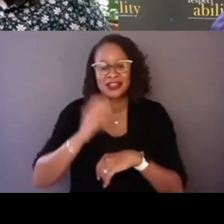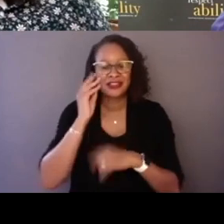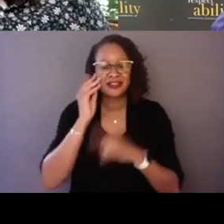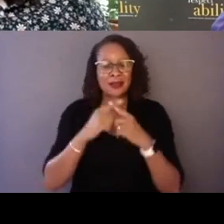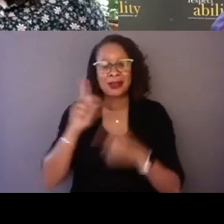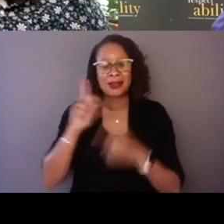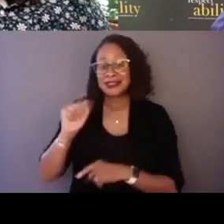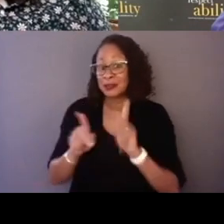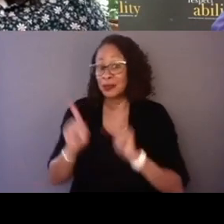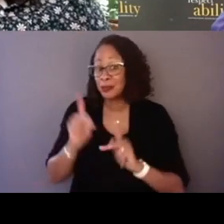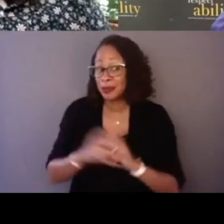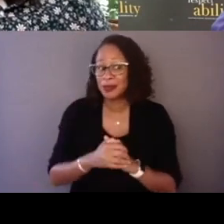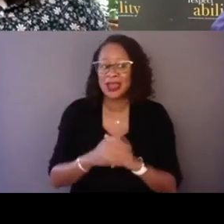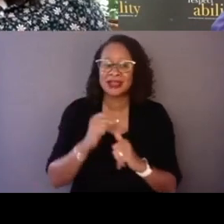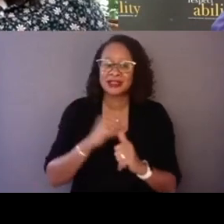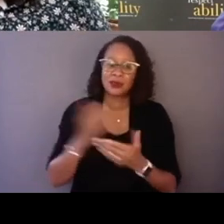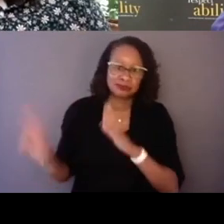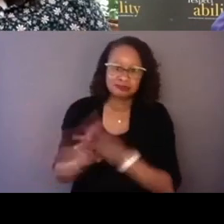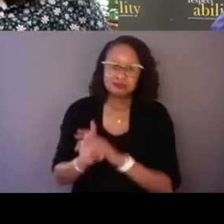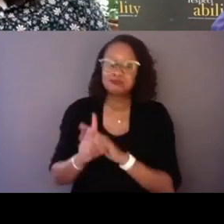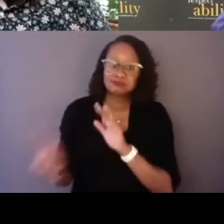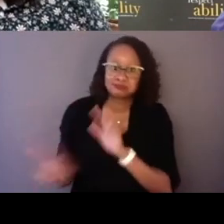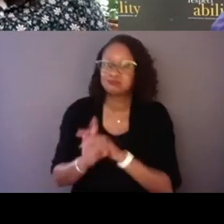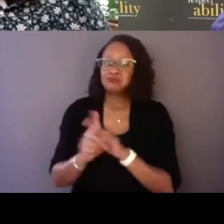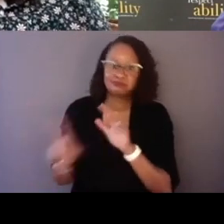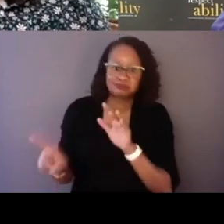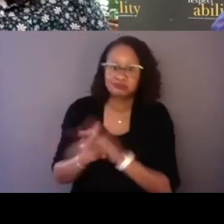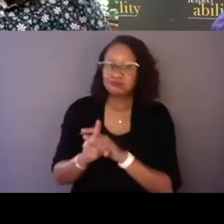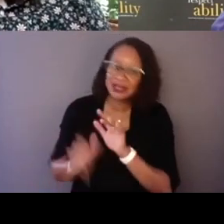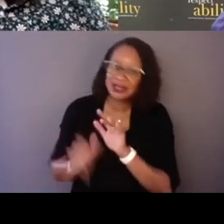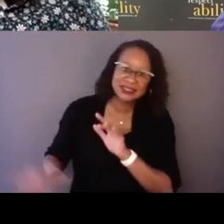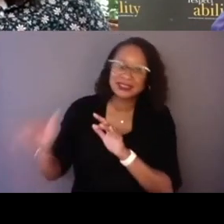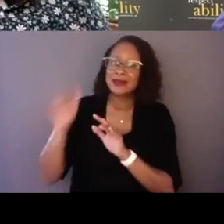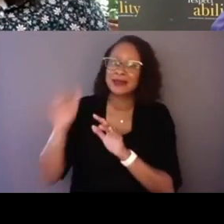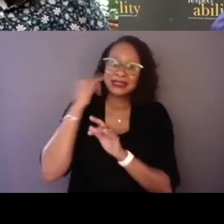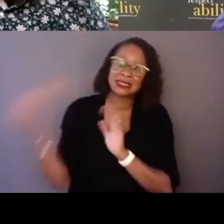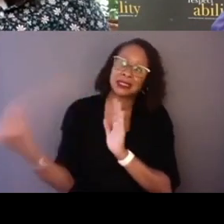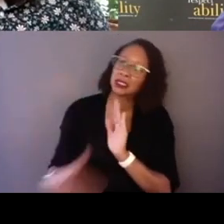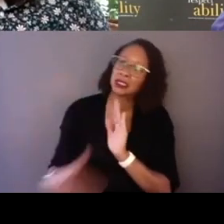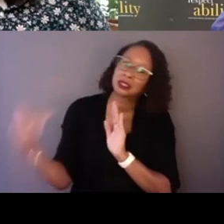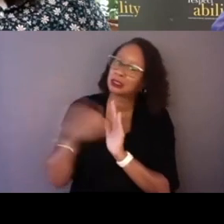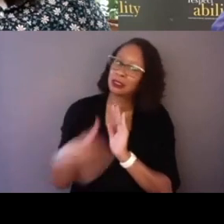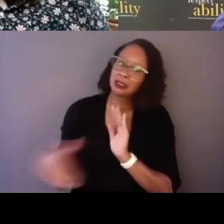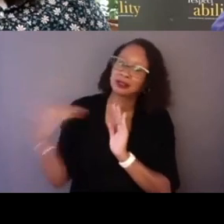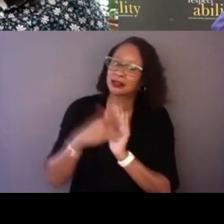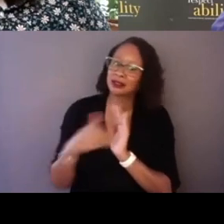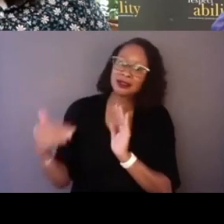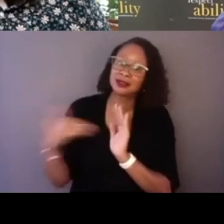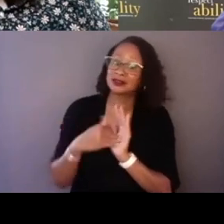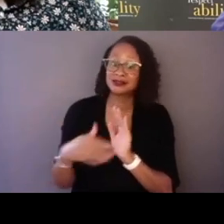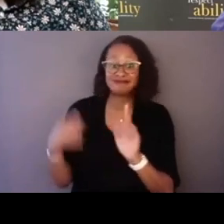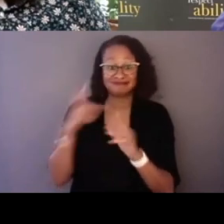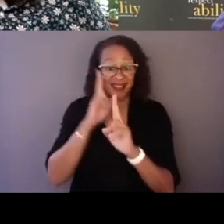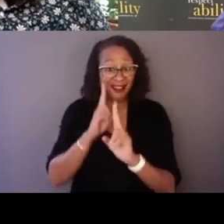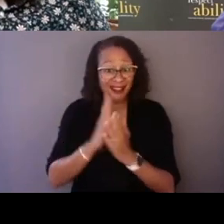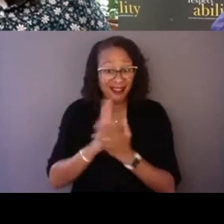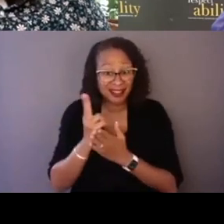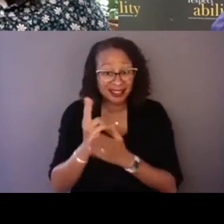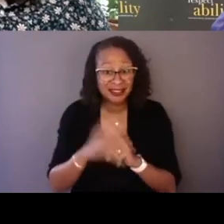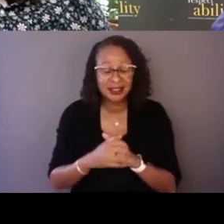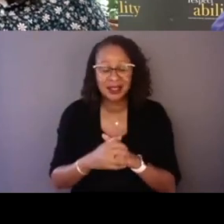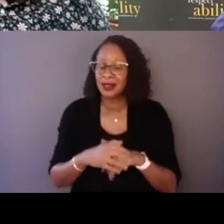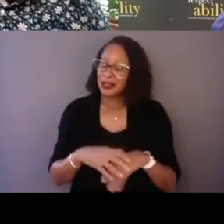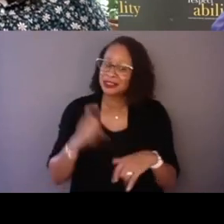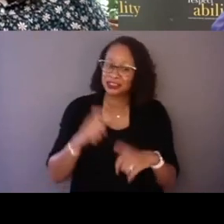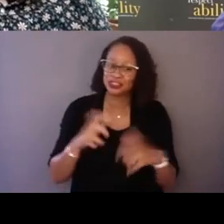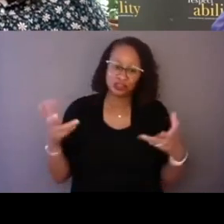disabled people. So I'm bringing up the same point over and over and over. And to be honest, you need to